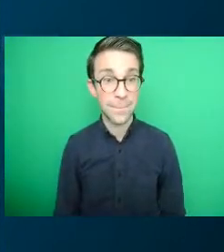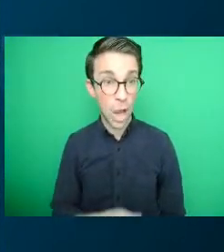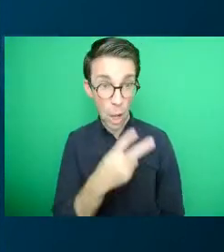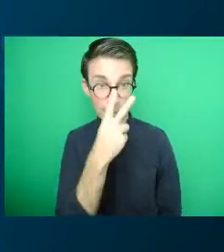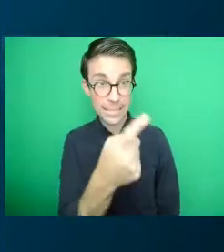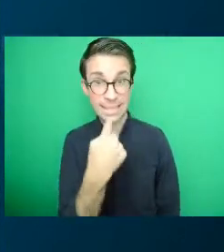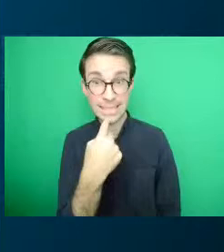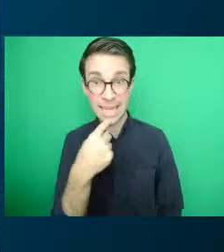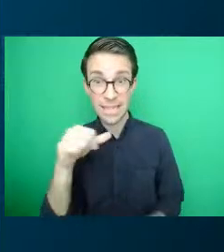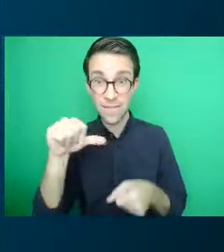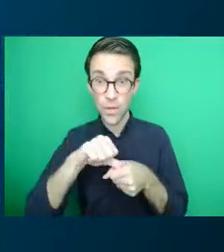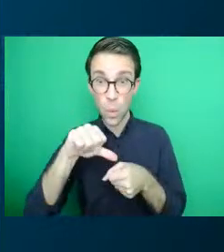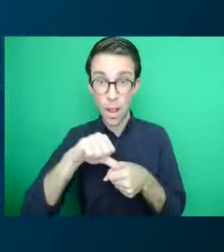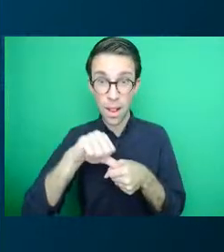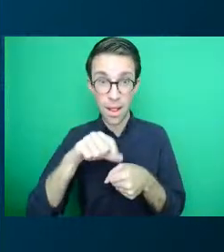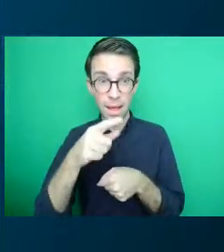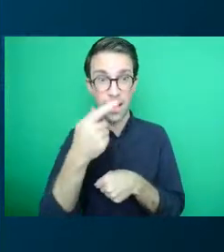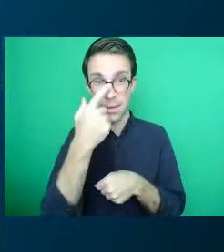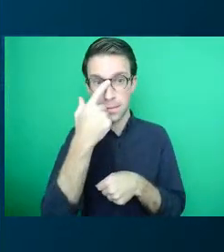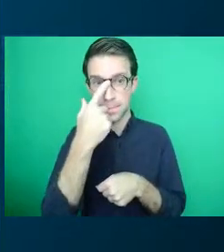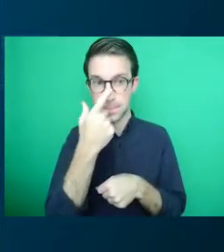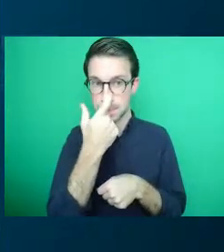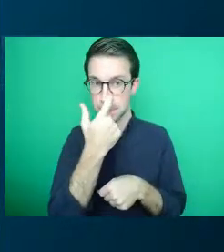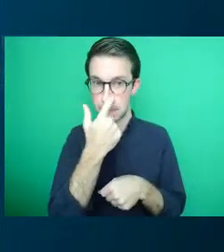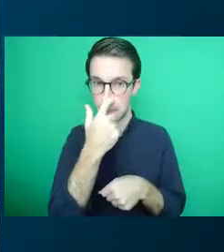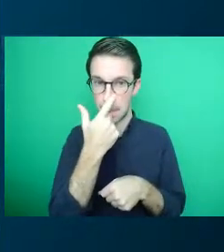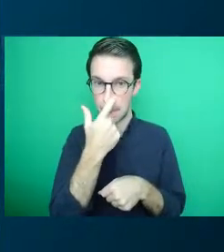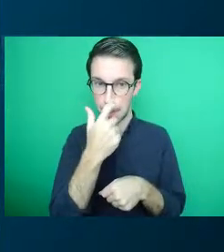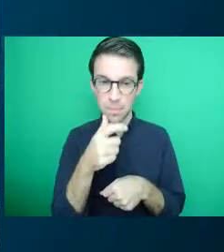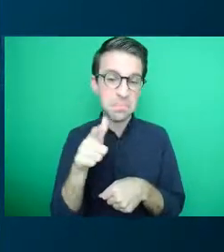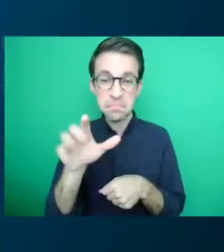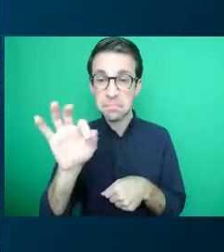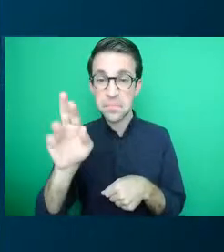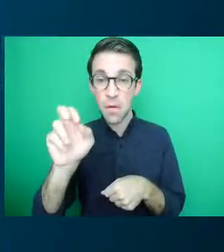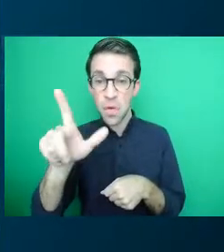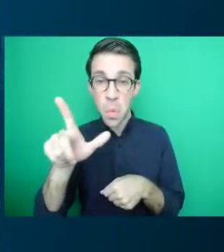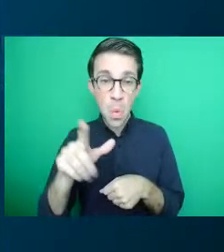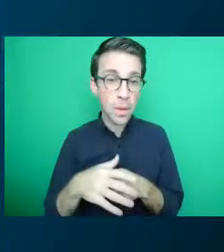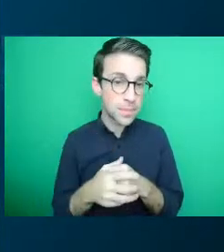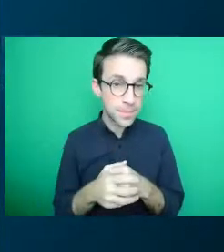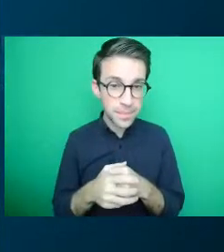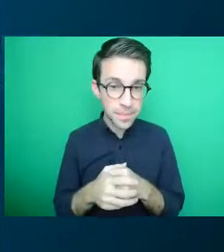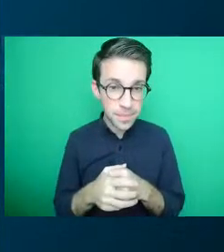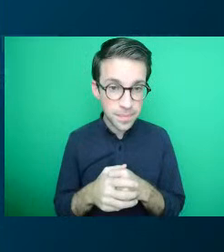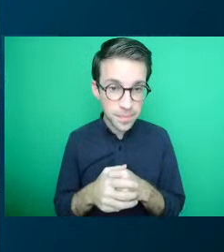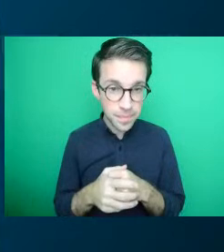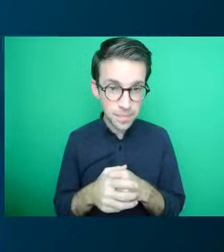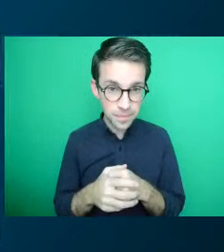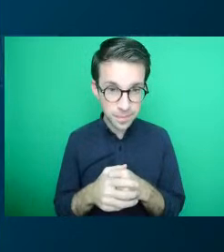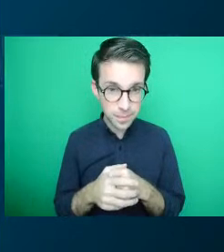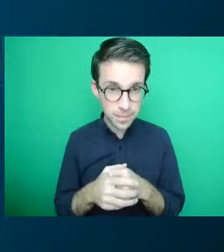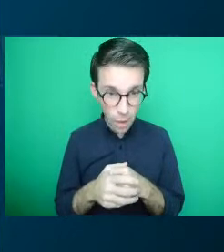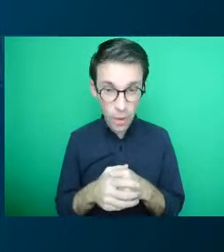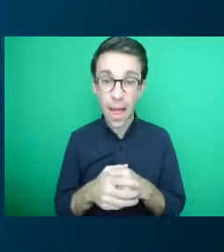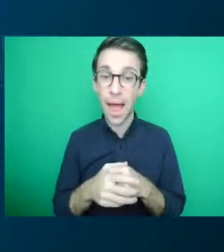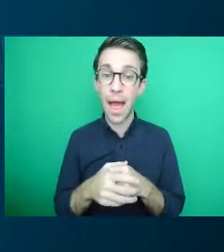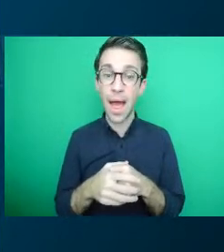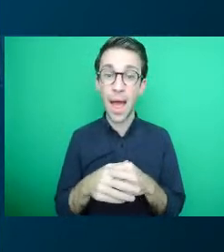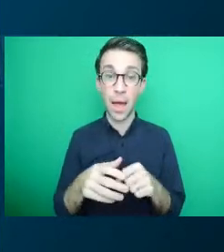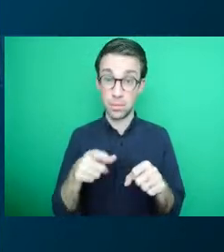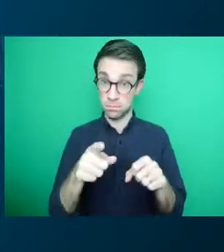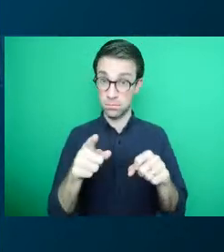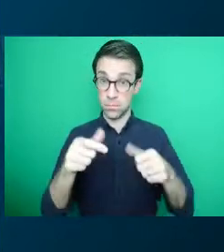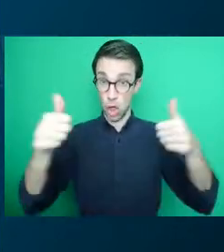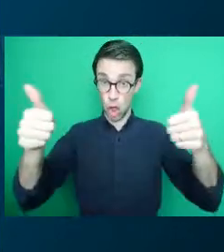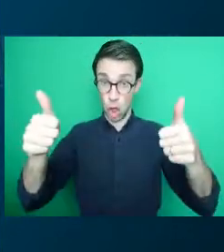there, right? Let's go and grab a little fuel tank, and then we have a little fuel tank, and we can put our engine back on. And who thinks that this is going